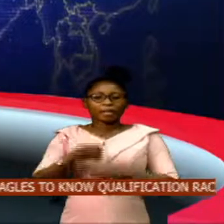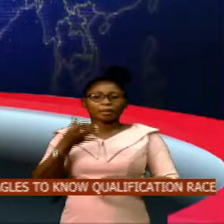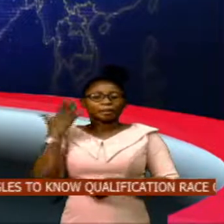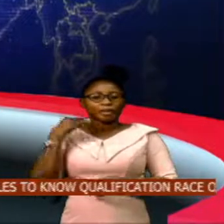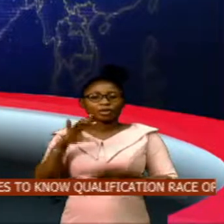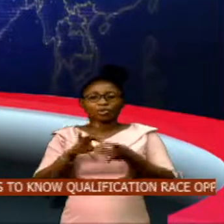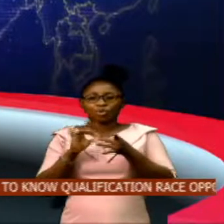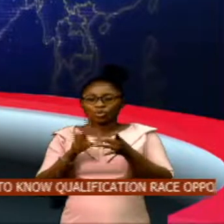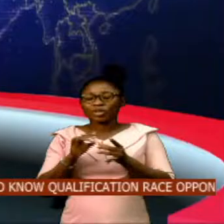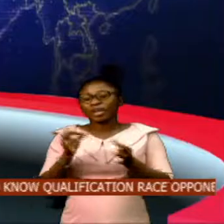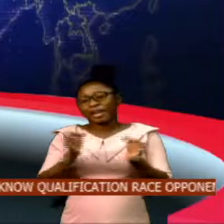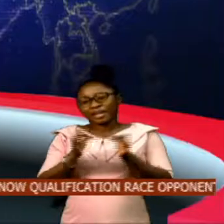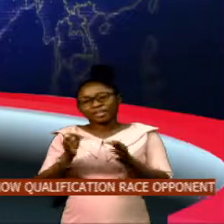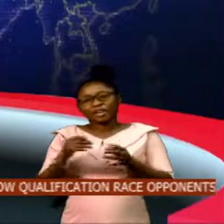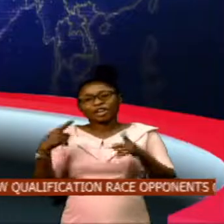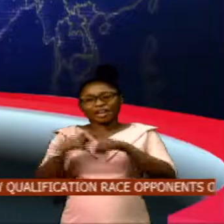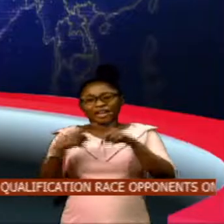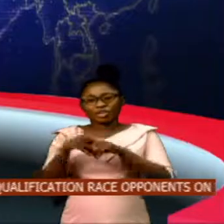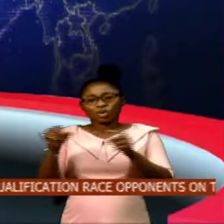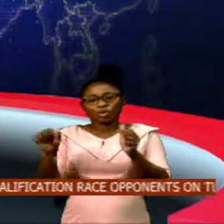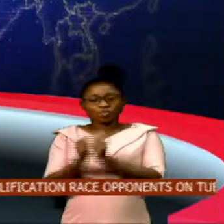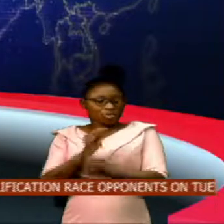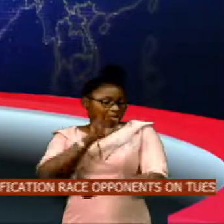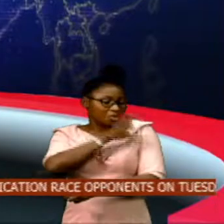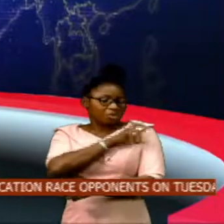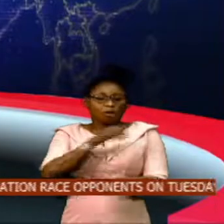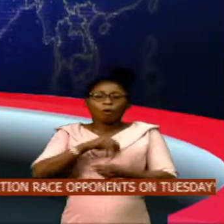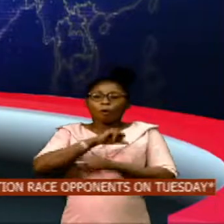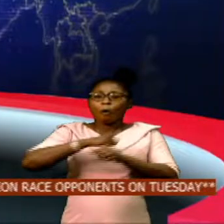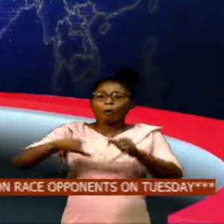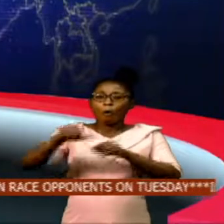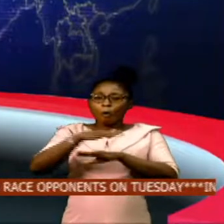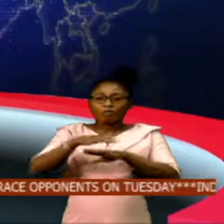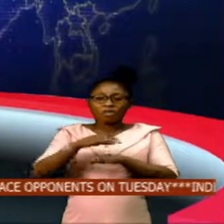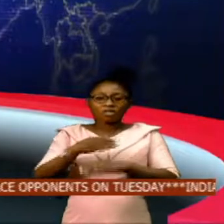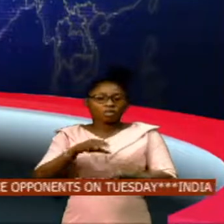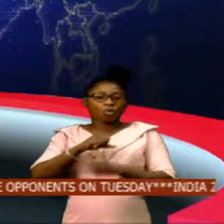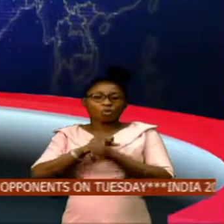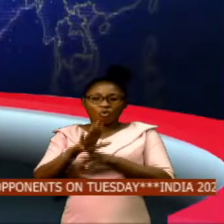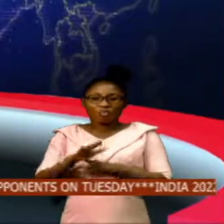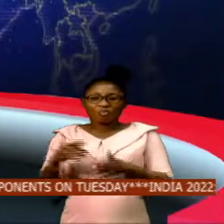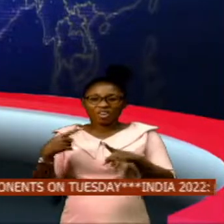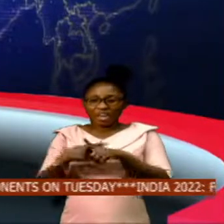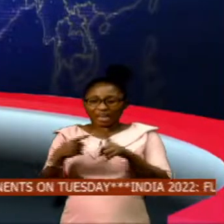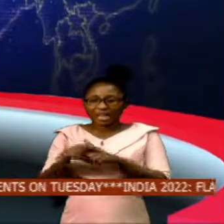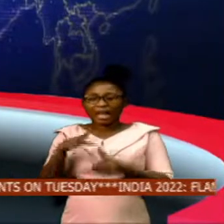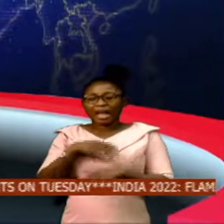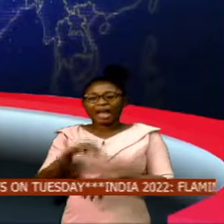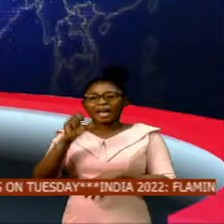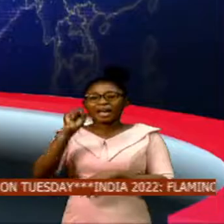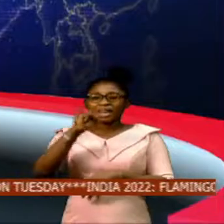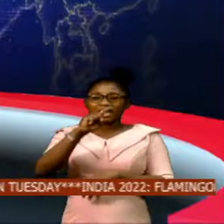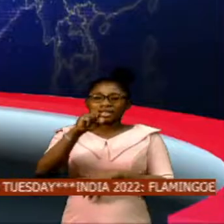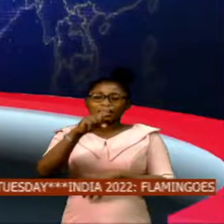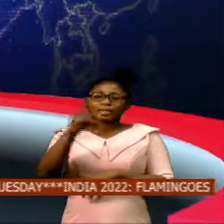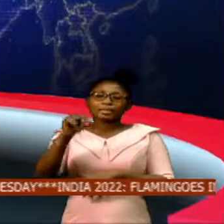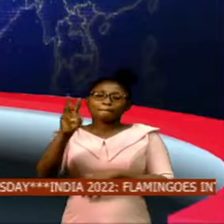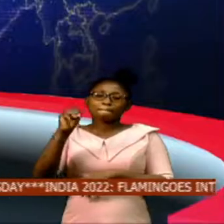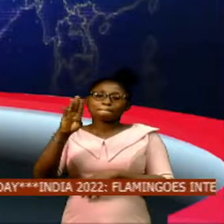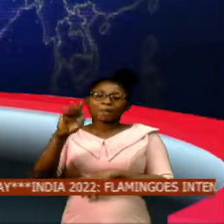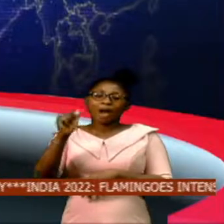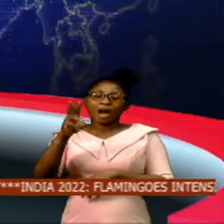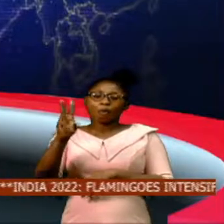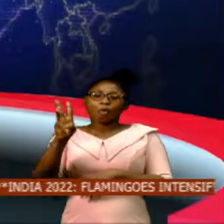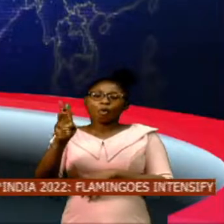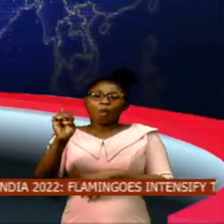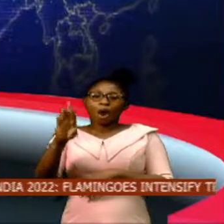In Shanghai, residents clash with police over COVID quarantine sites, and Zimbabwe crash kills 35 ahead of